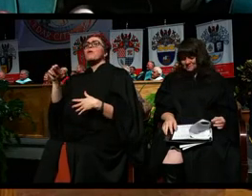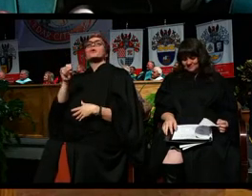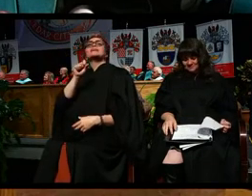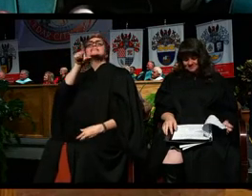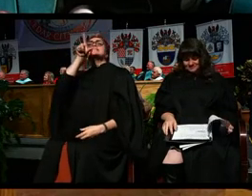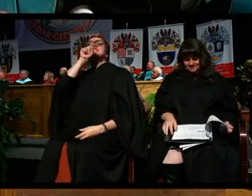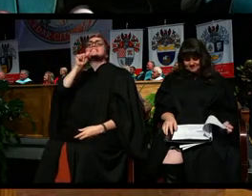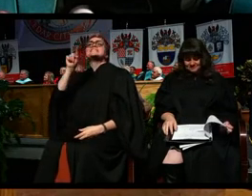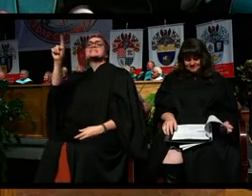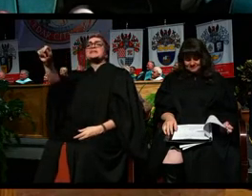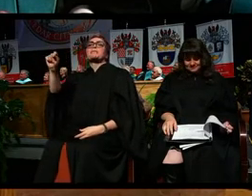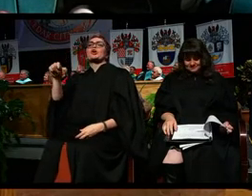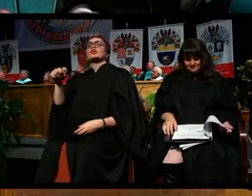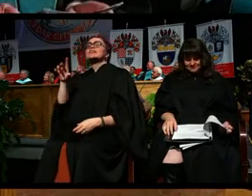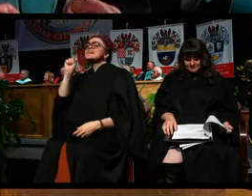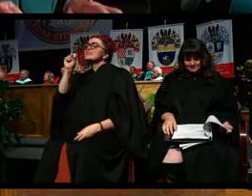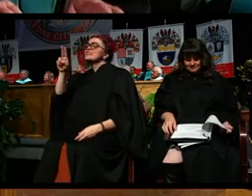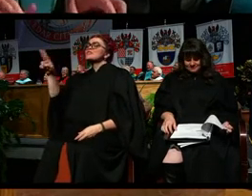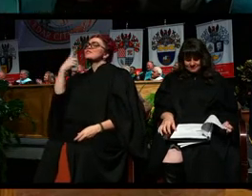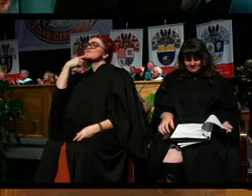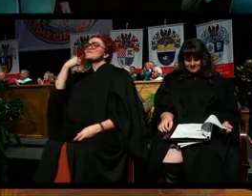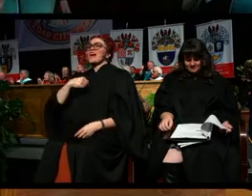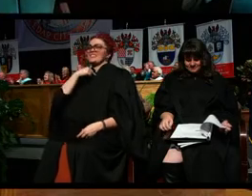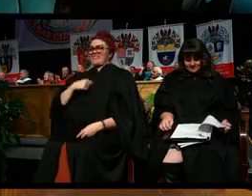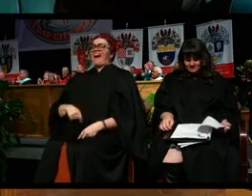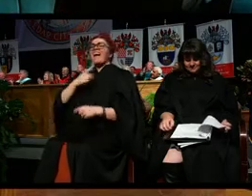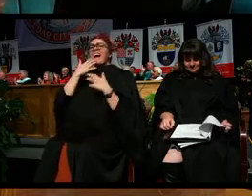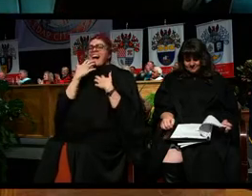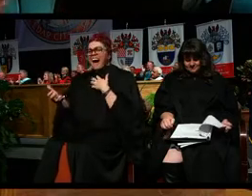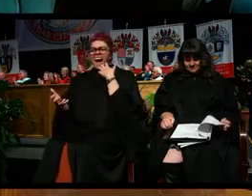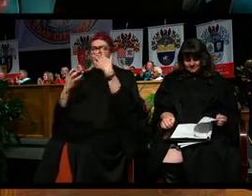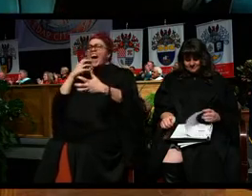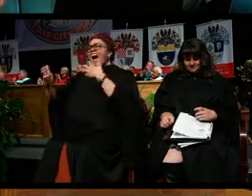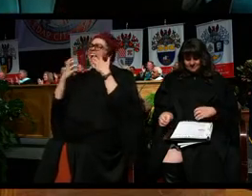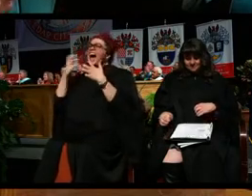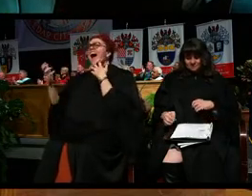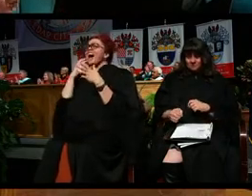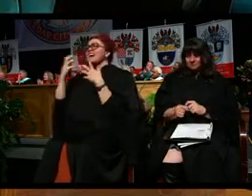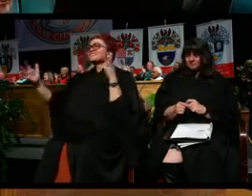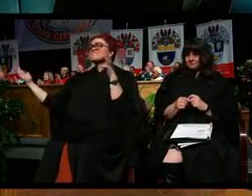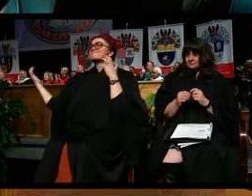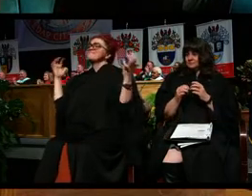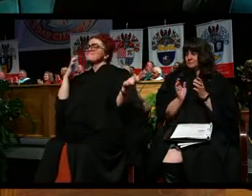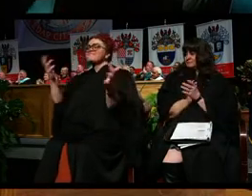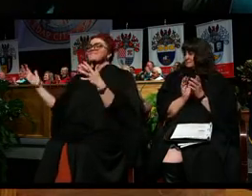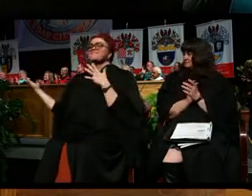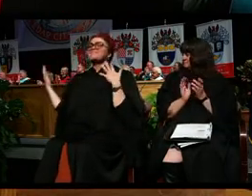T-Bird SUU red tie. Way to go, President Benson.